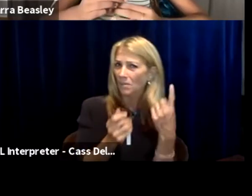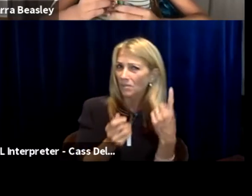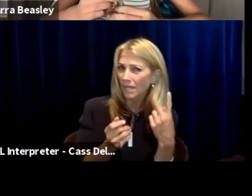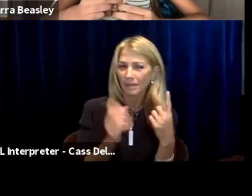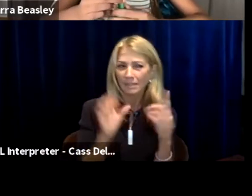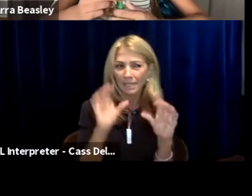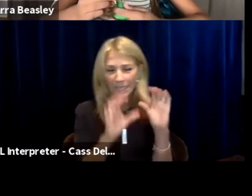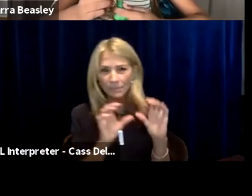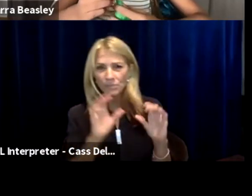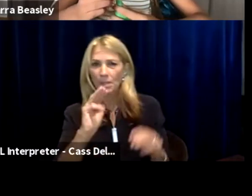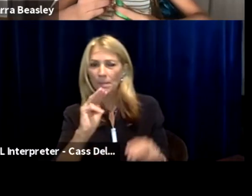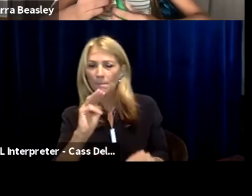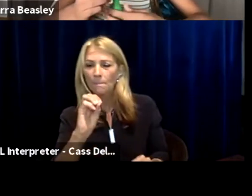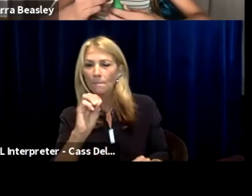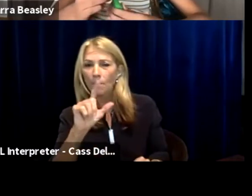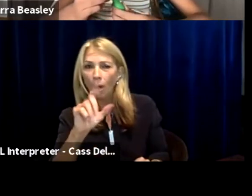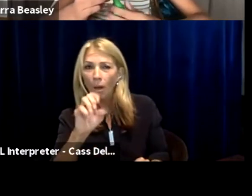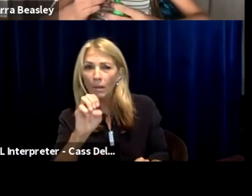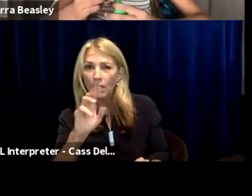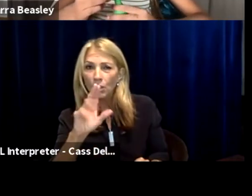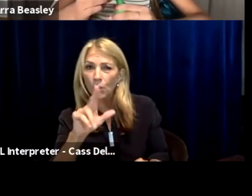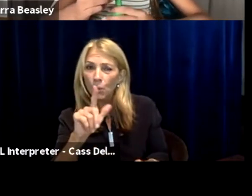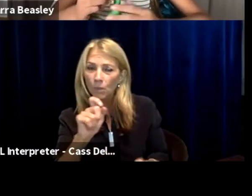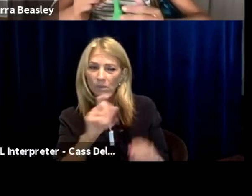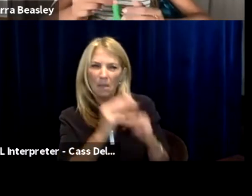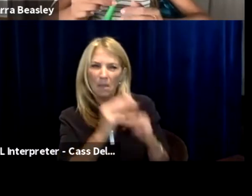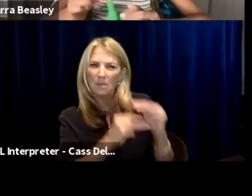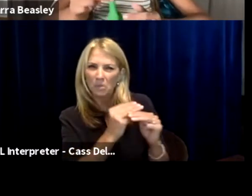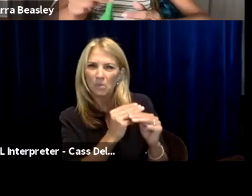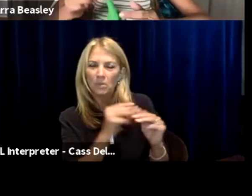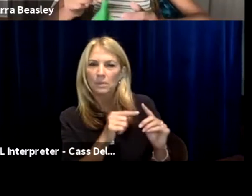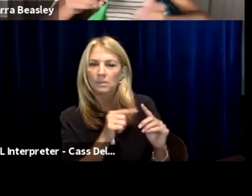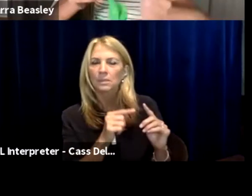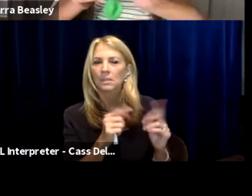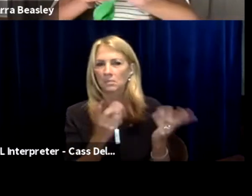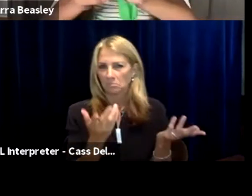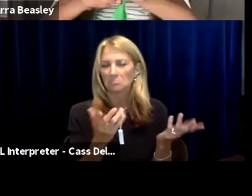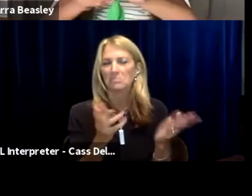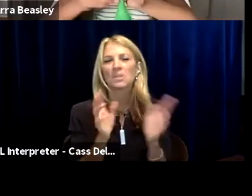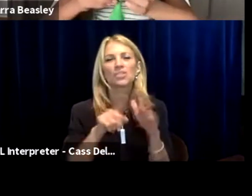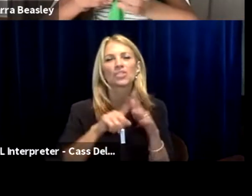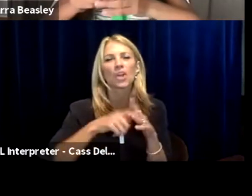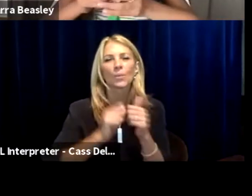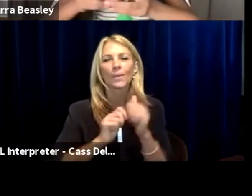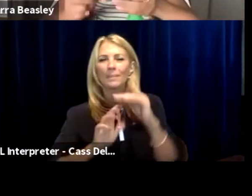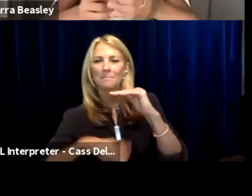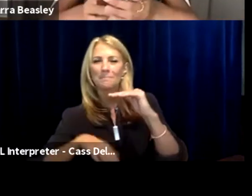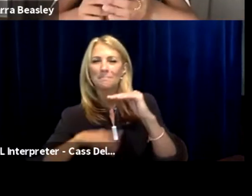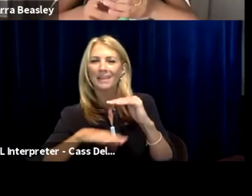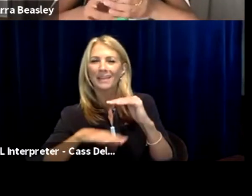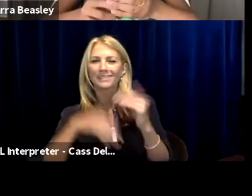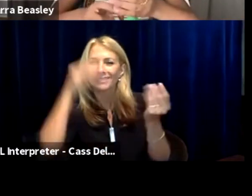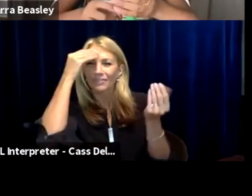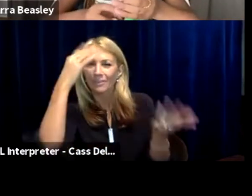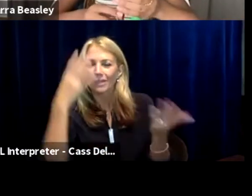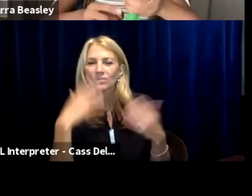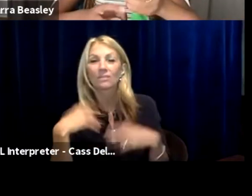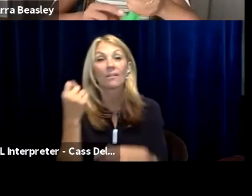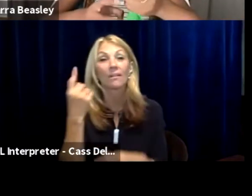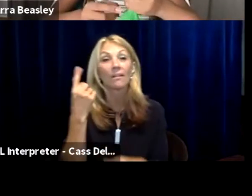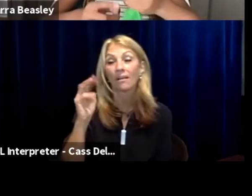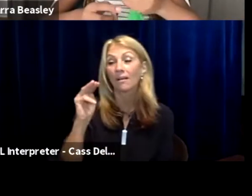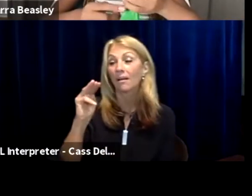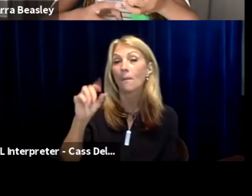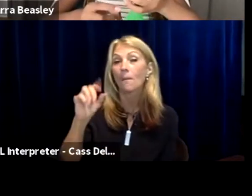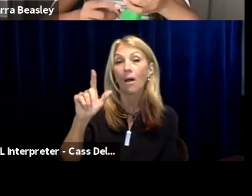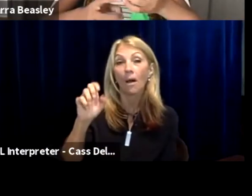let's start with the basics. Molecules are the building blocks that make up everything around us. They make up your computer, your